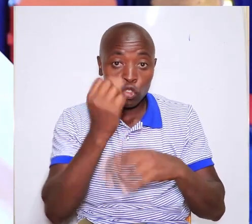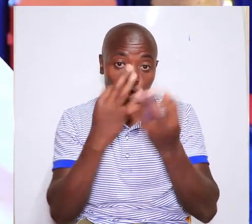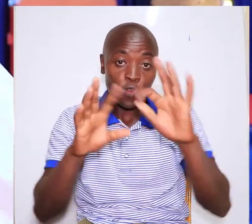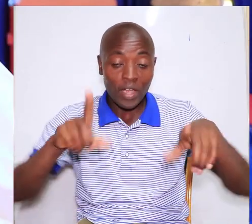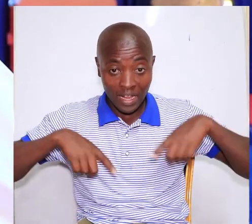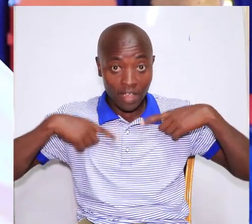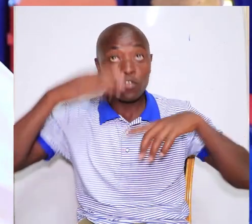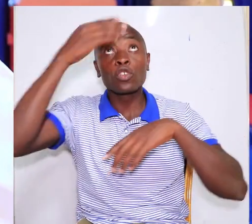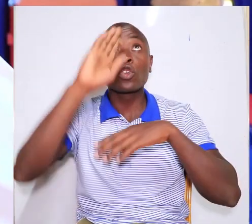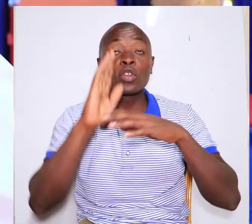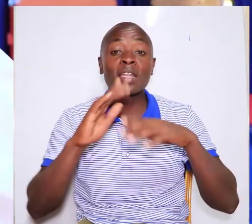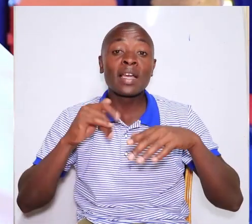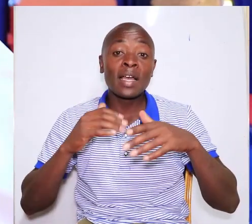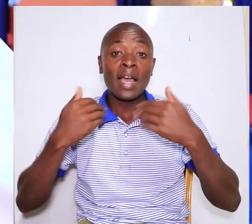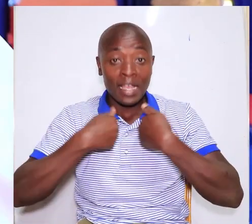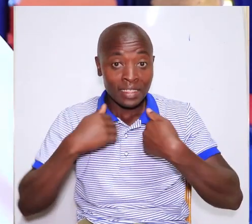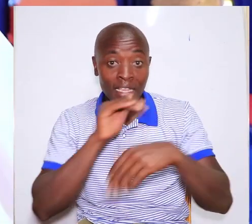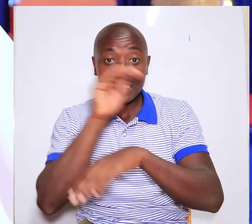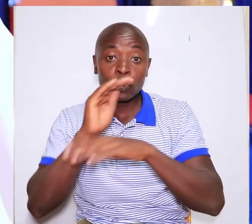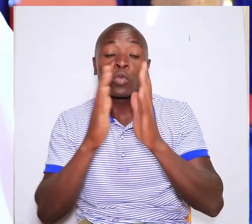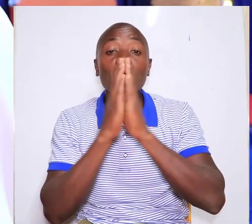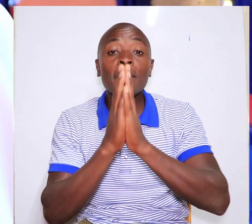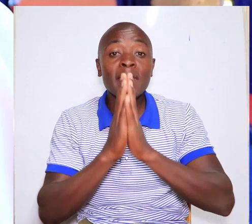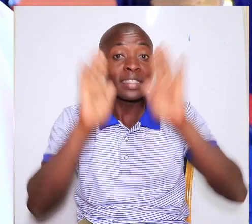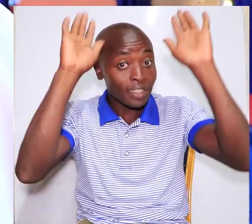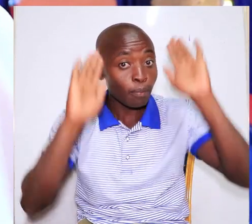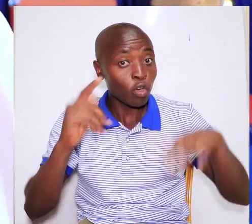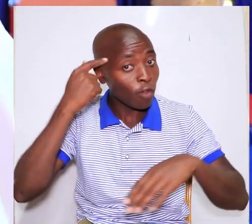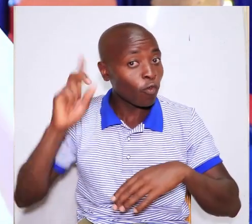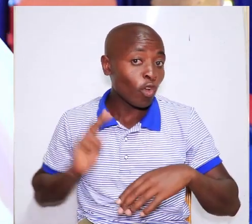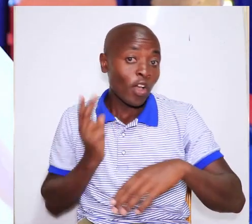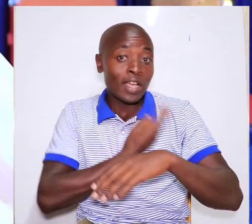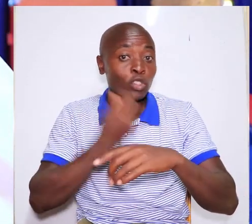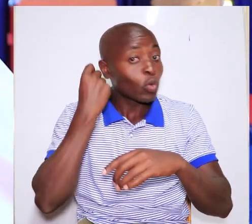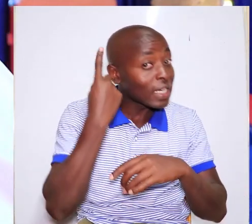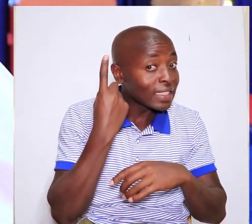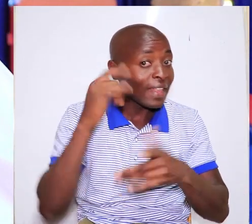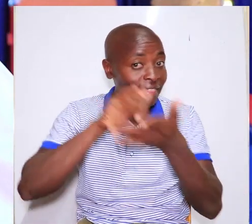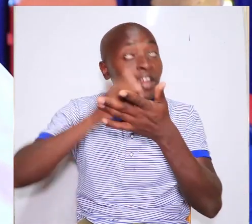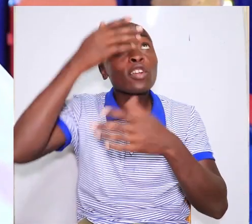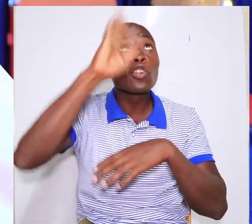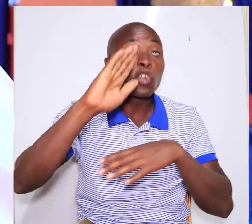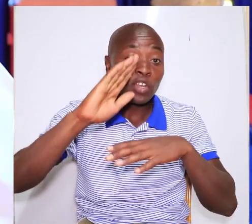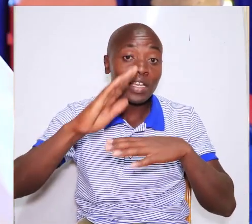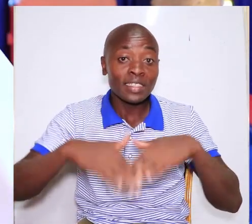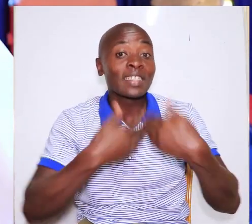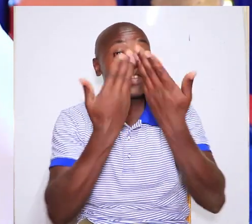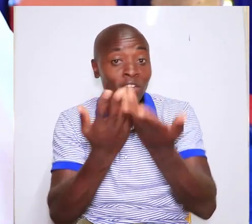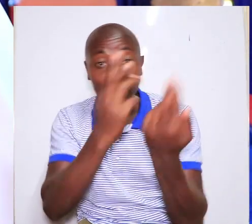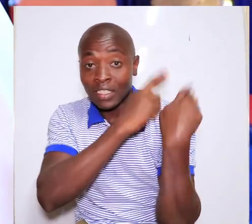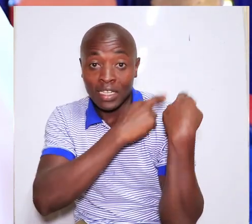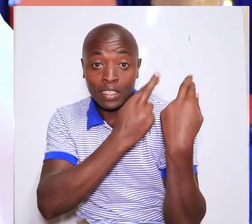placed us to be intercessors. And it is important for us to understand that God has bestowed us